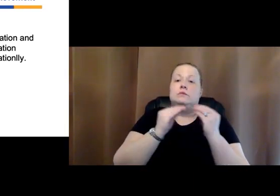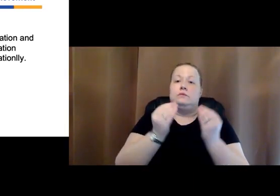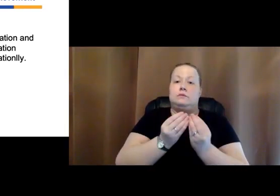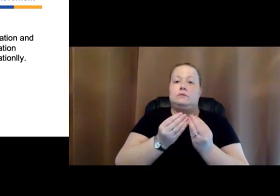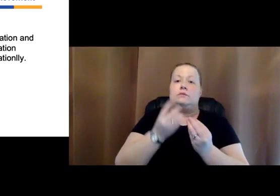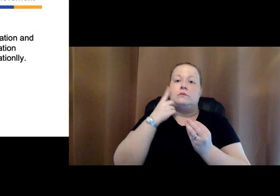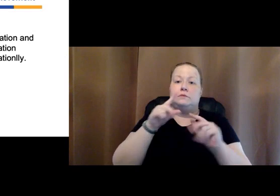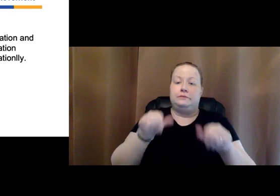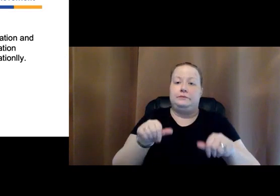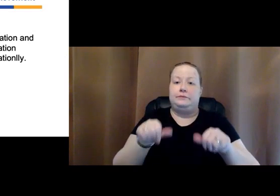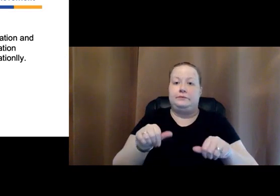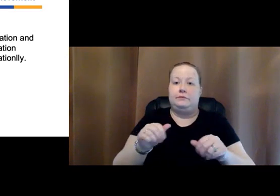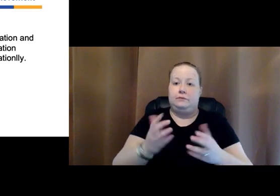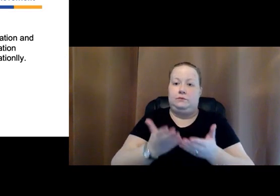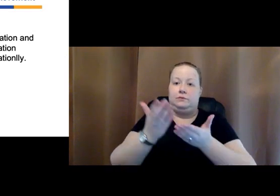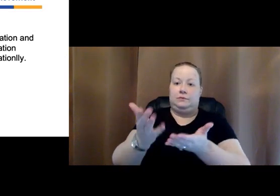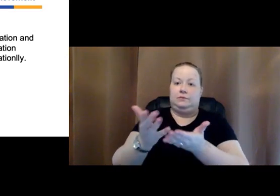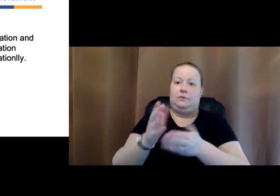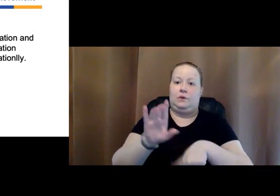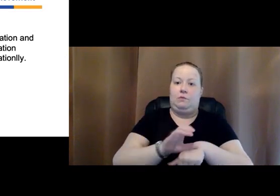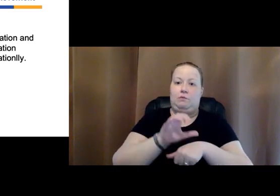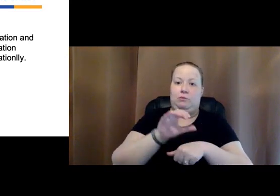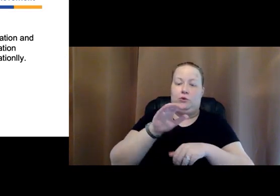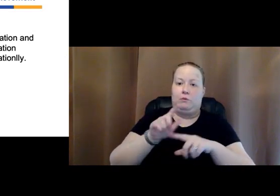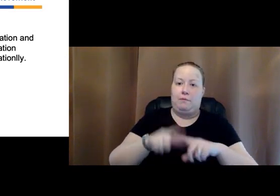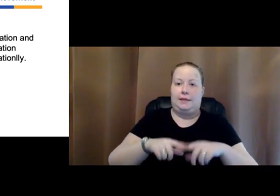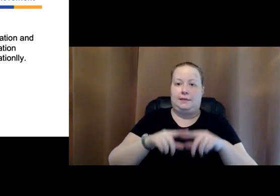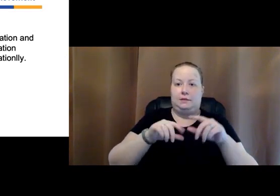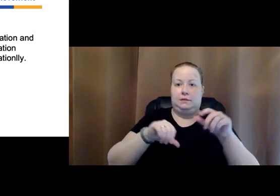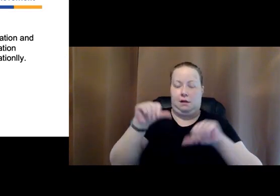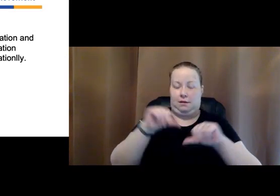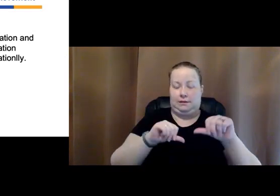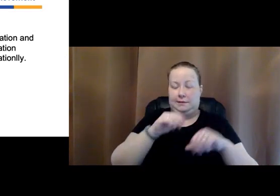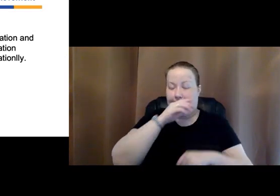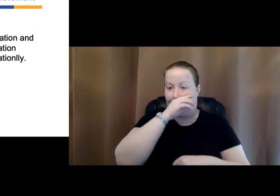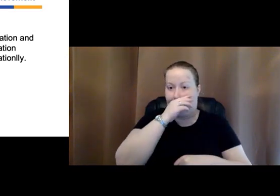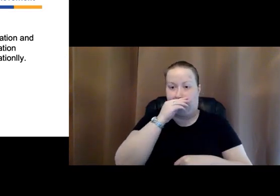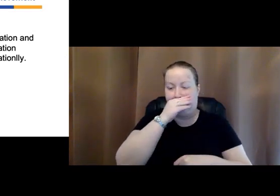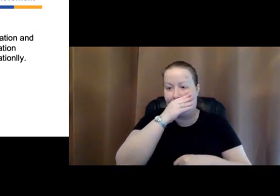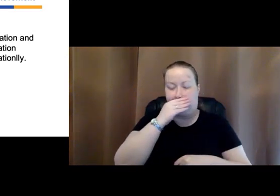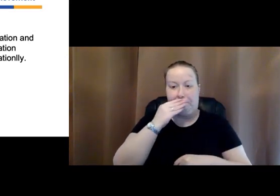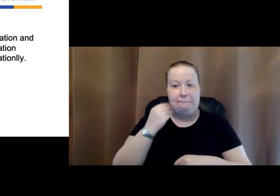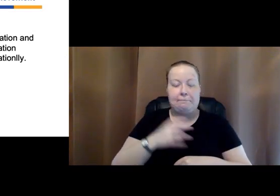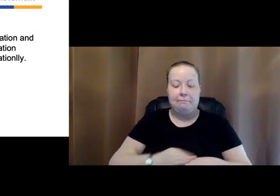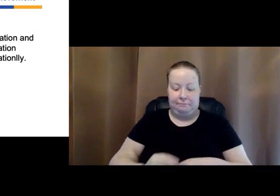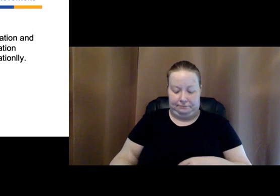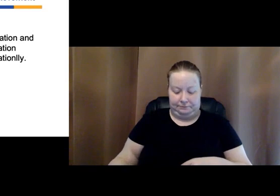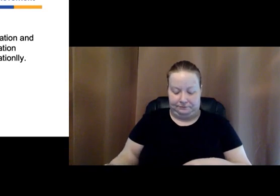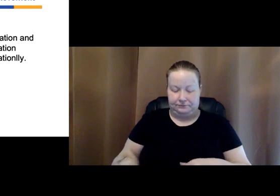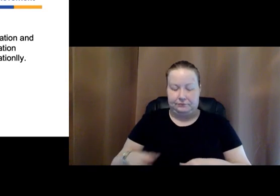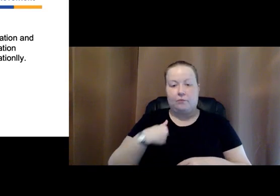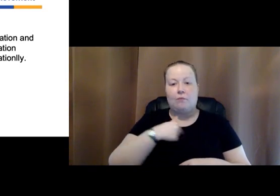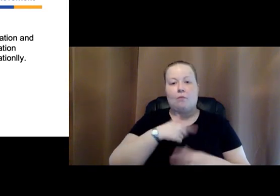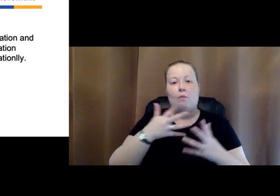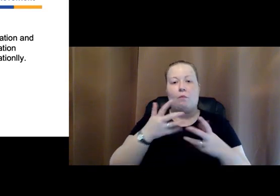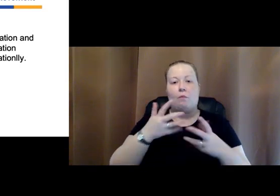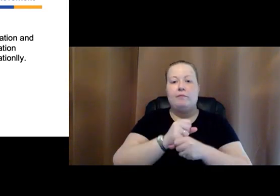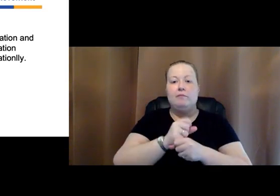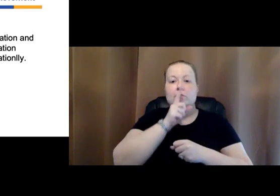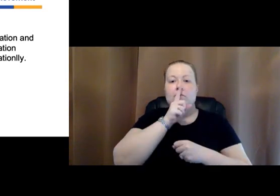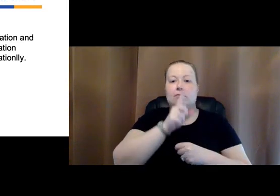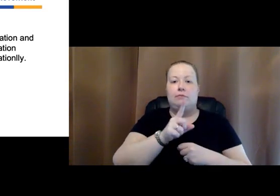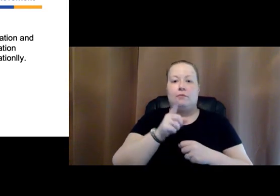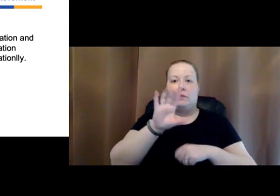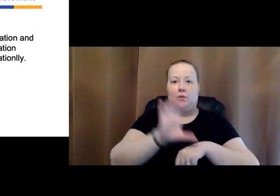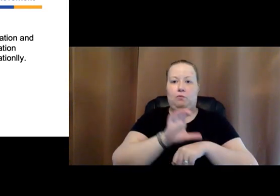evidence-based computer science. We increase rigor and equity. So we want to make sure that the computer science that is delivered in the system